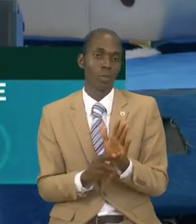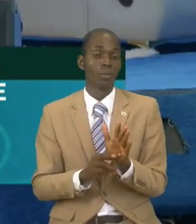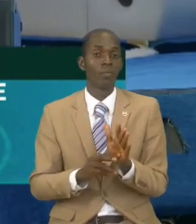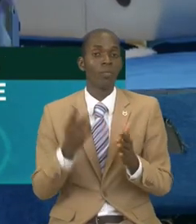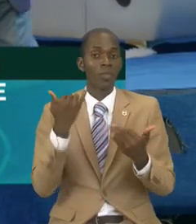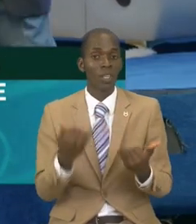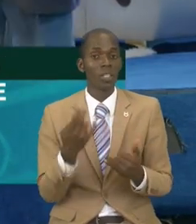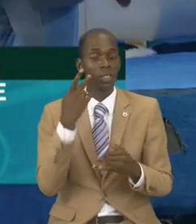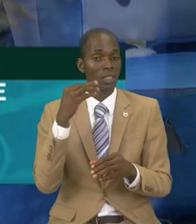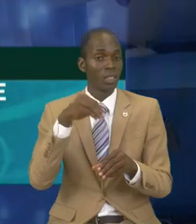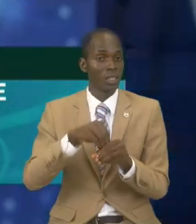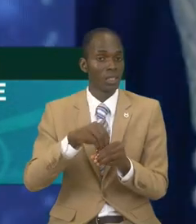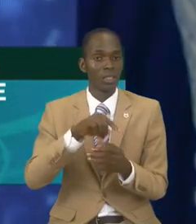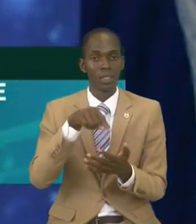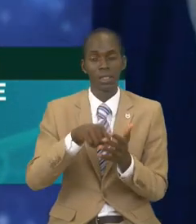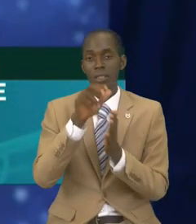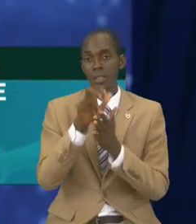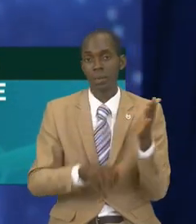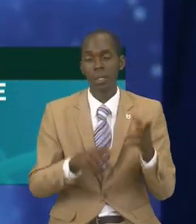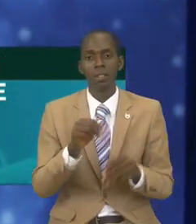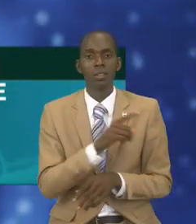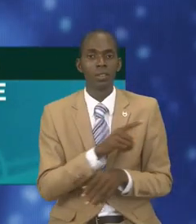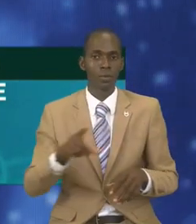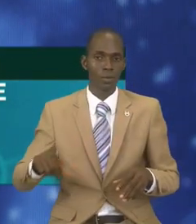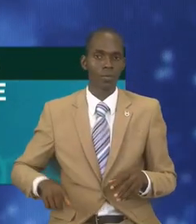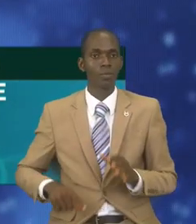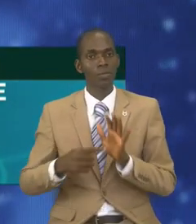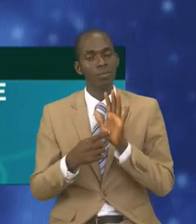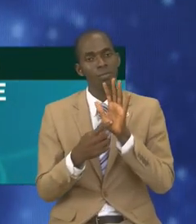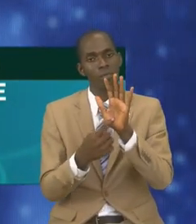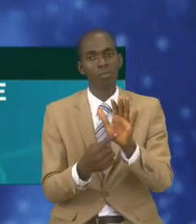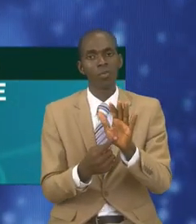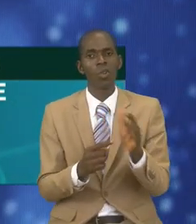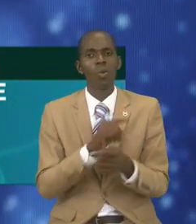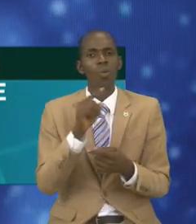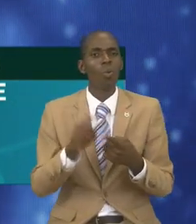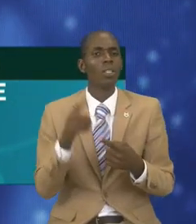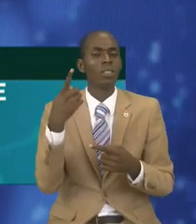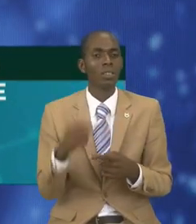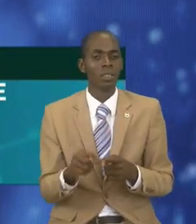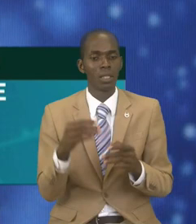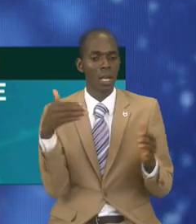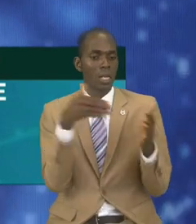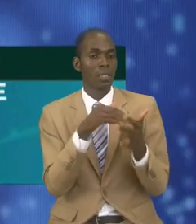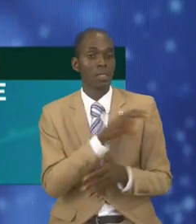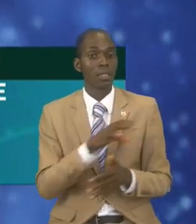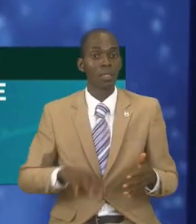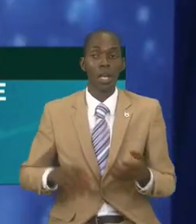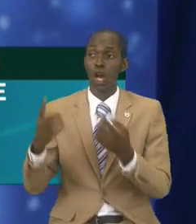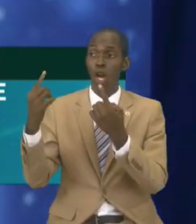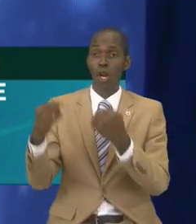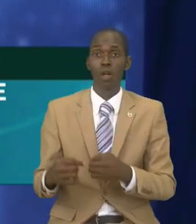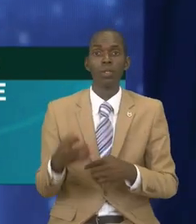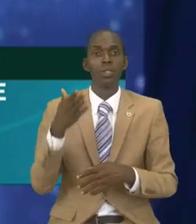chapter, the Lord reveals when the Antichrist comes, he'll be a